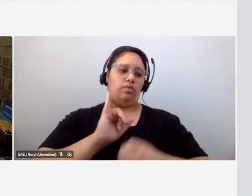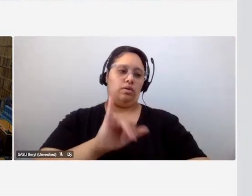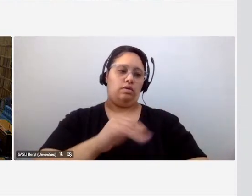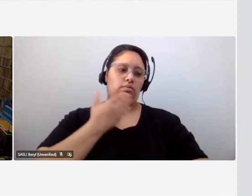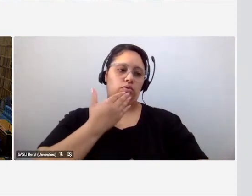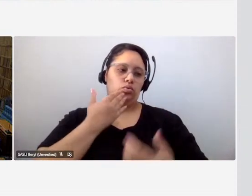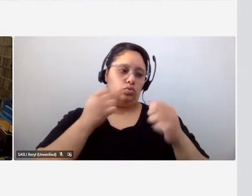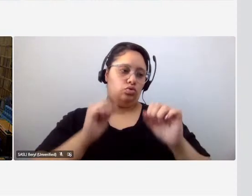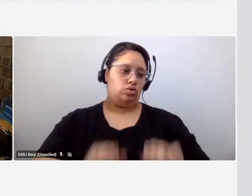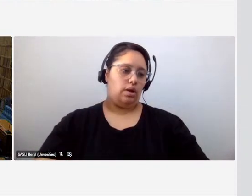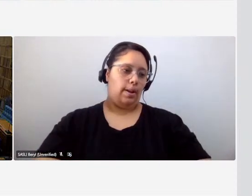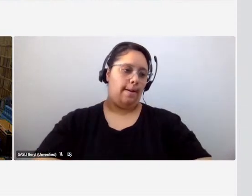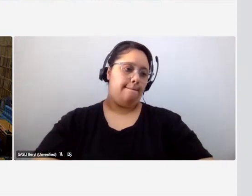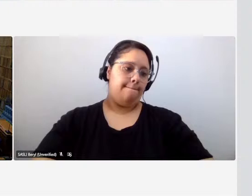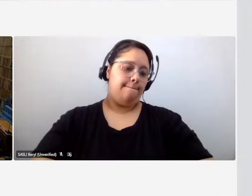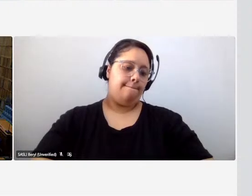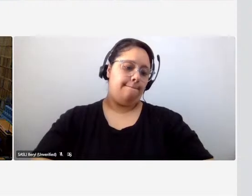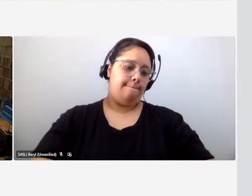Thank you, Chair.